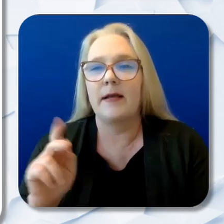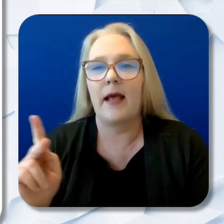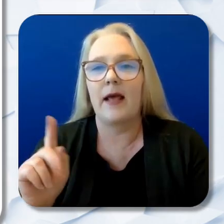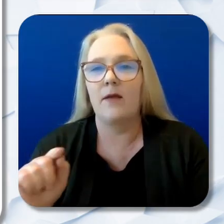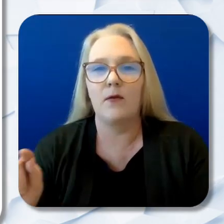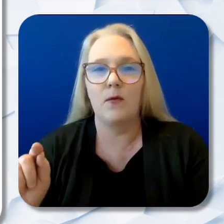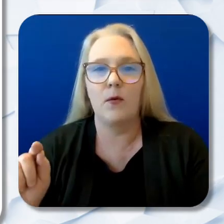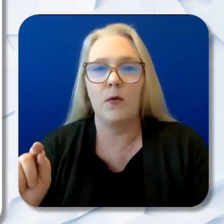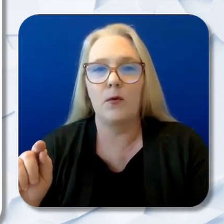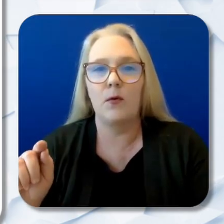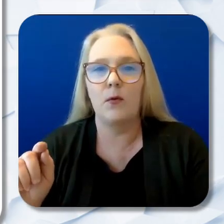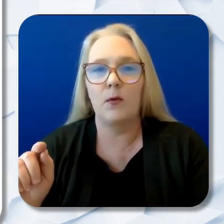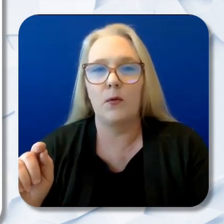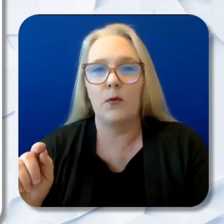6.